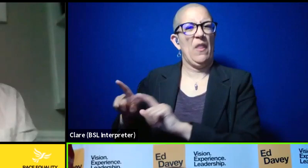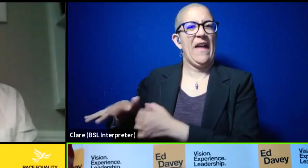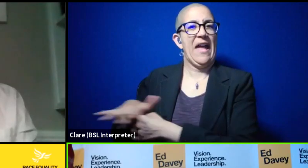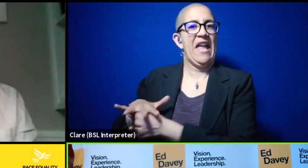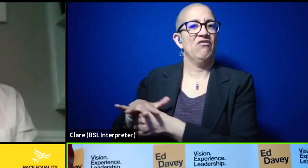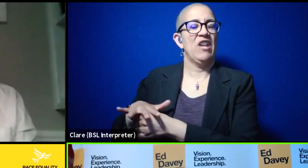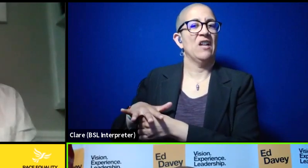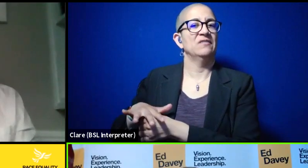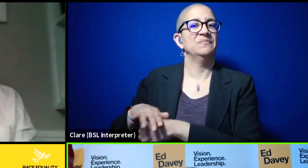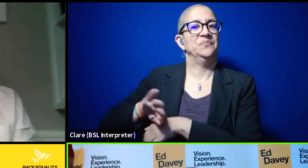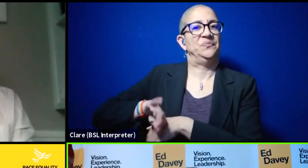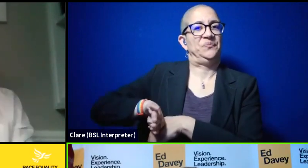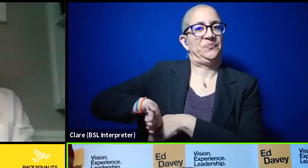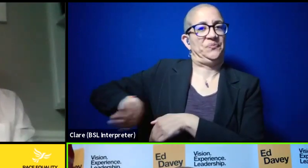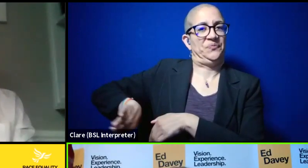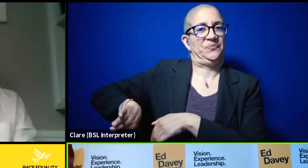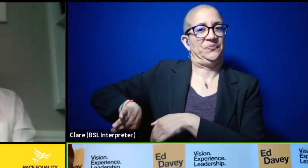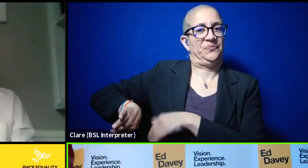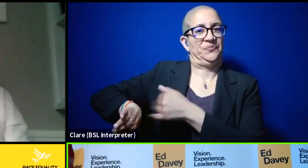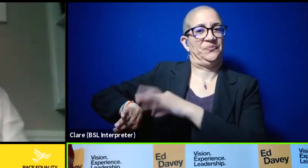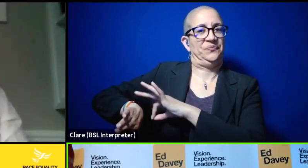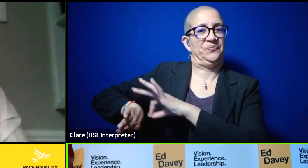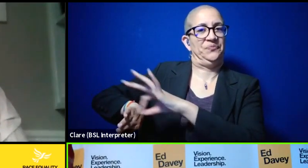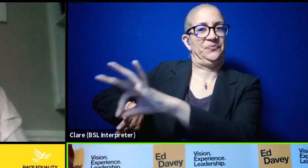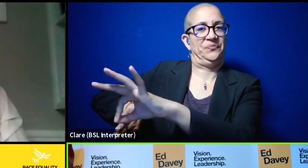say, which might well be